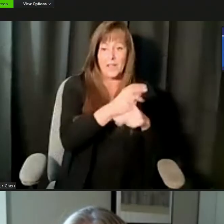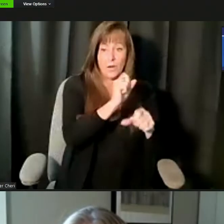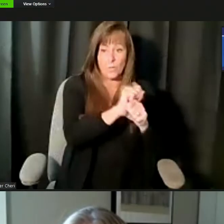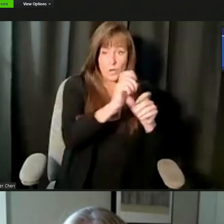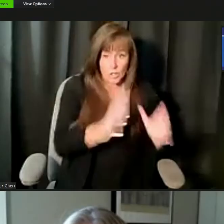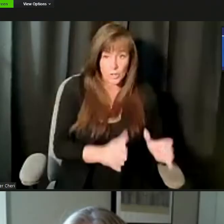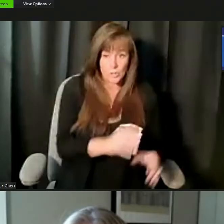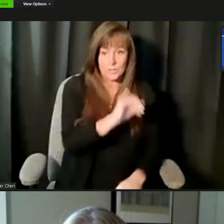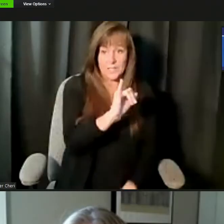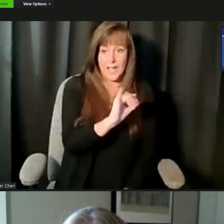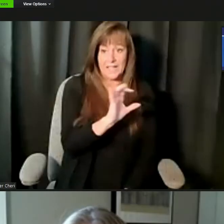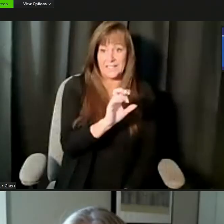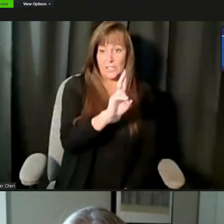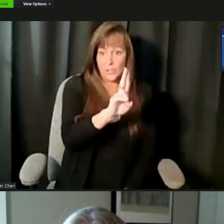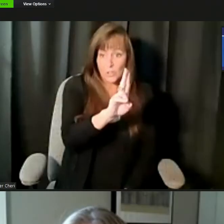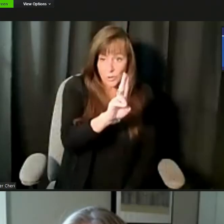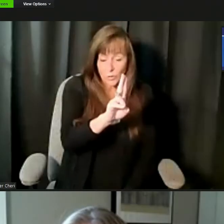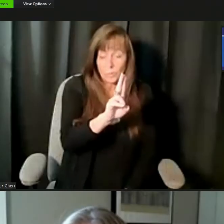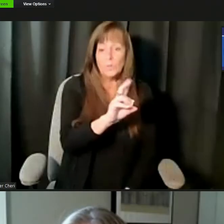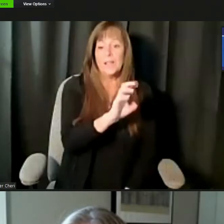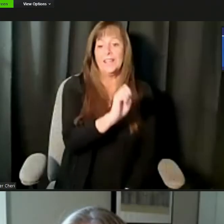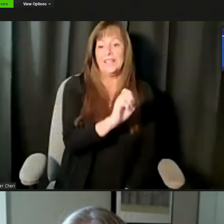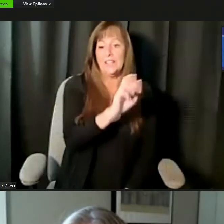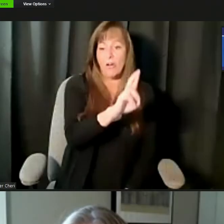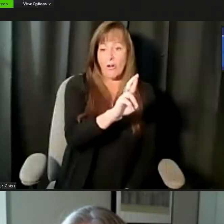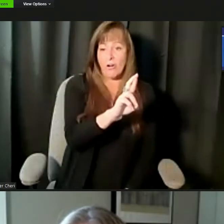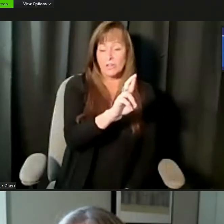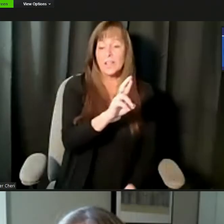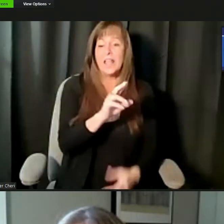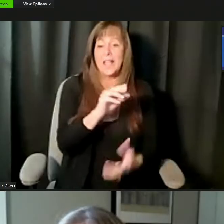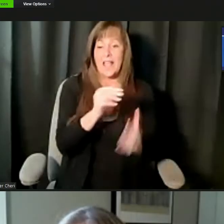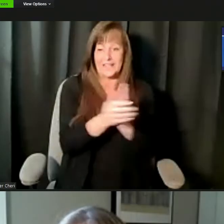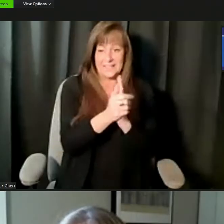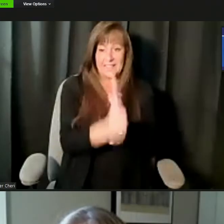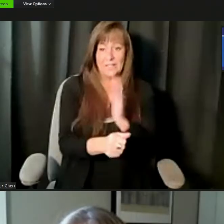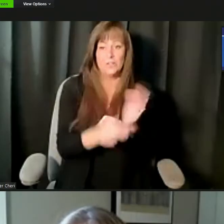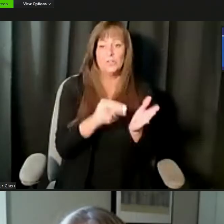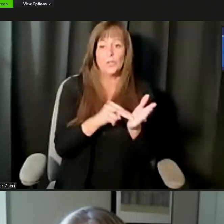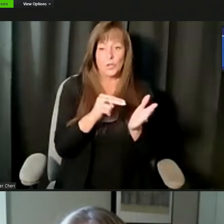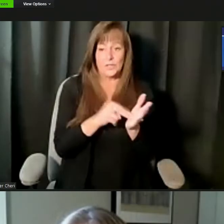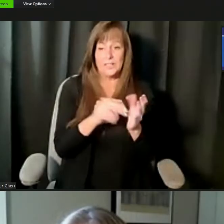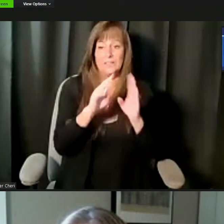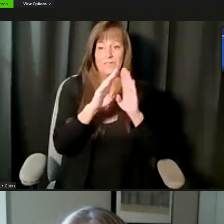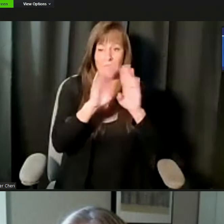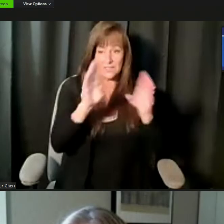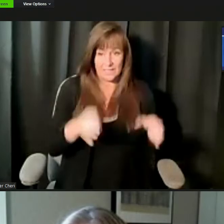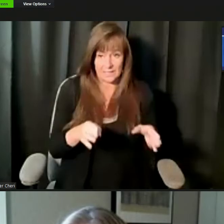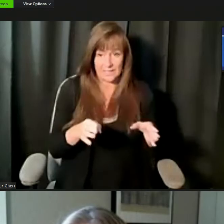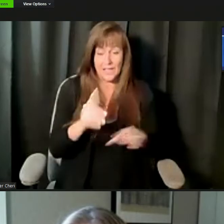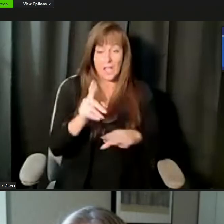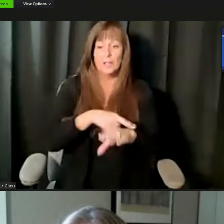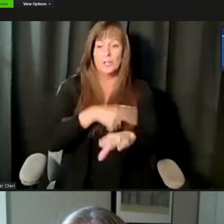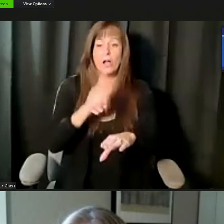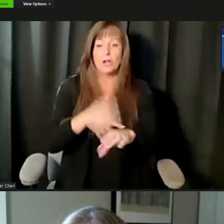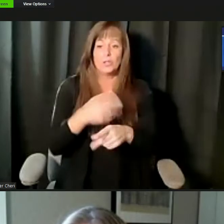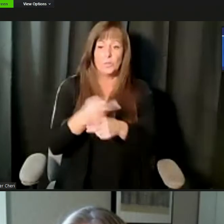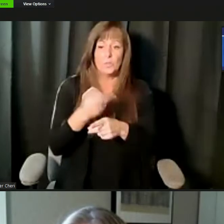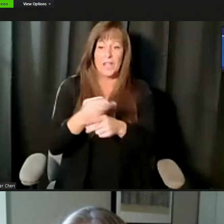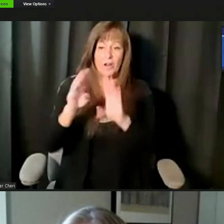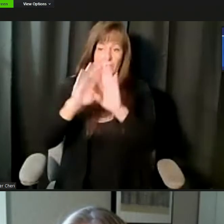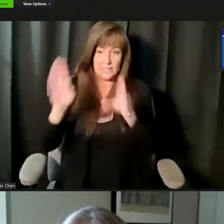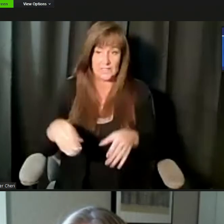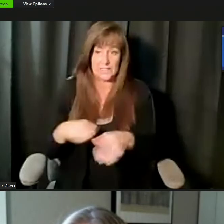ERs, and then also those who are most vulnerable in our skilled nursing facilities and our long-term care facilities. Again, it will be somewhat